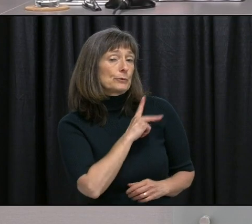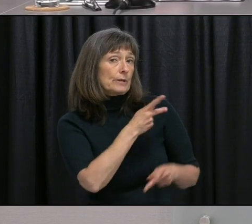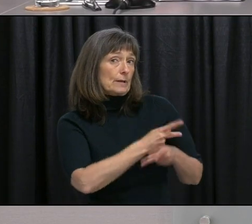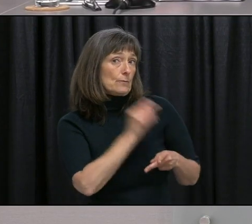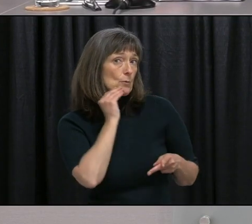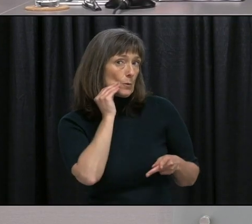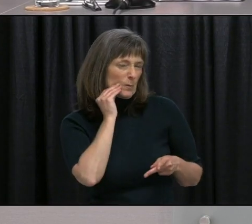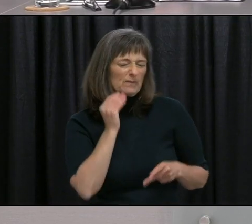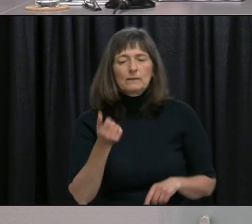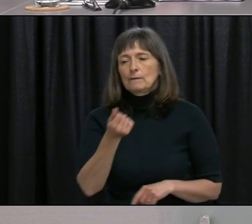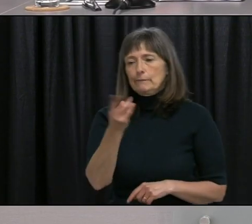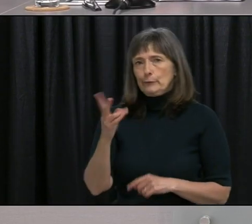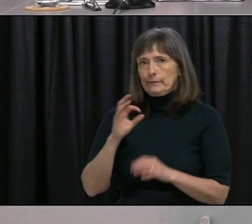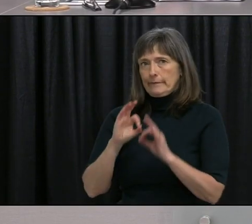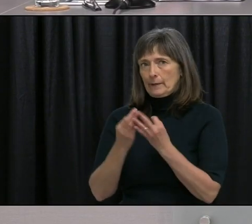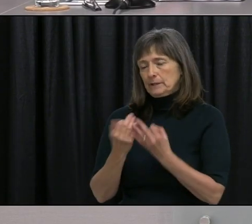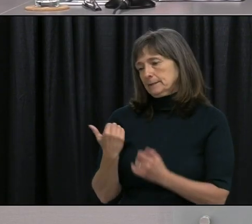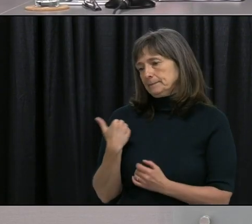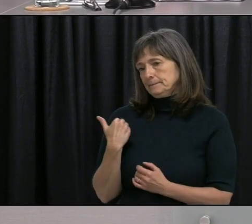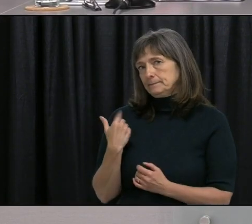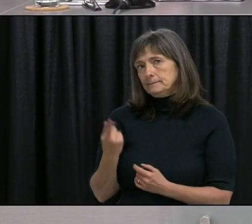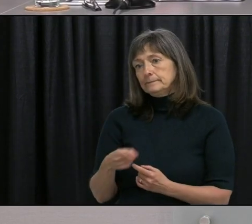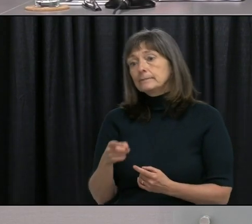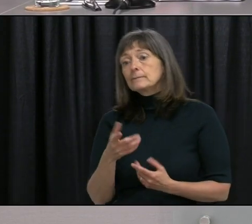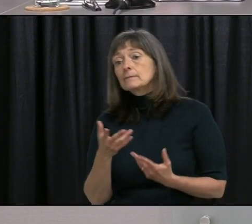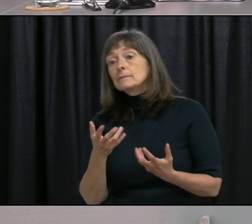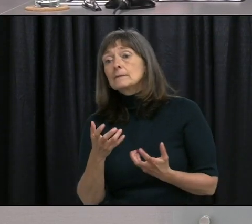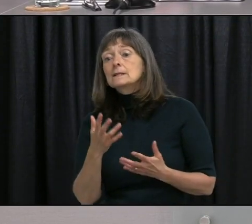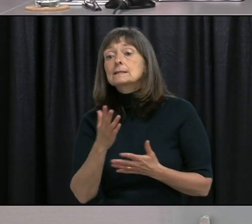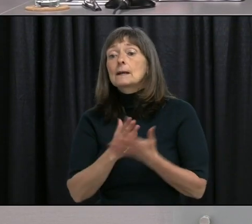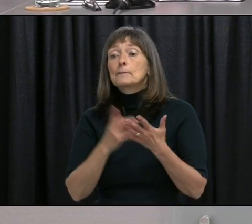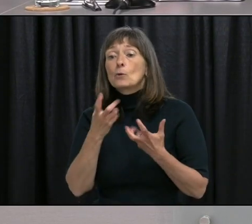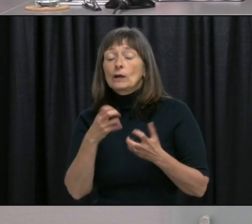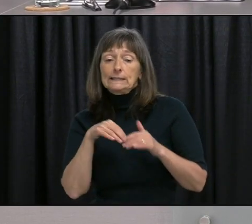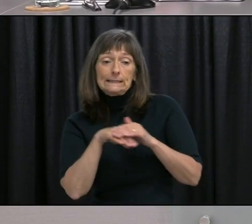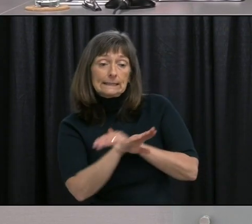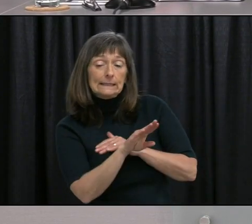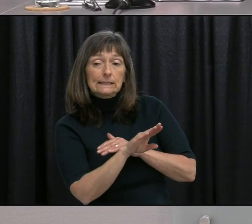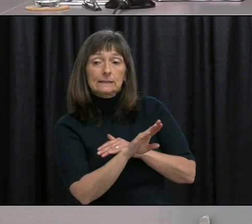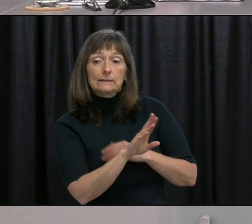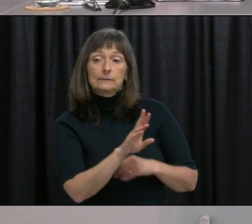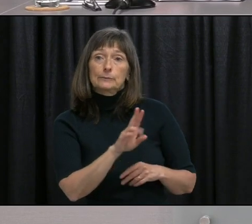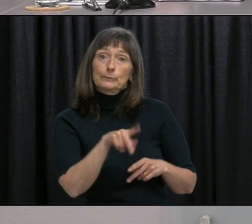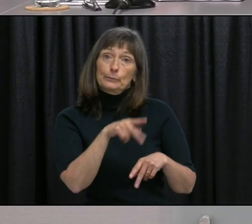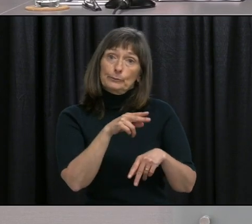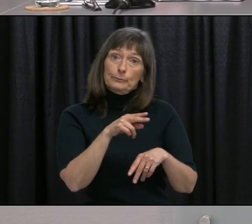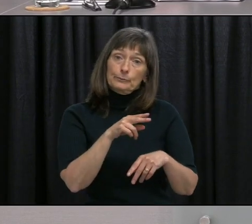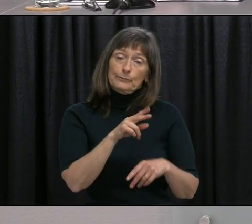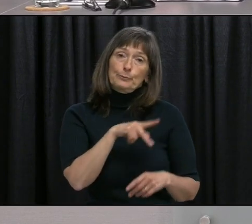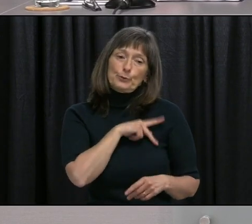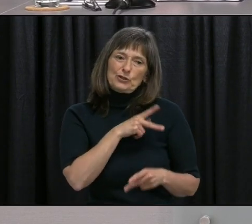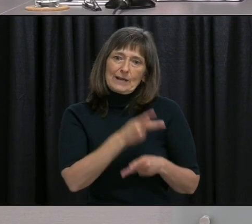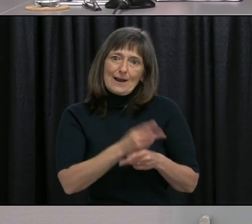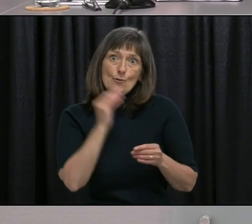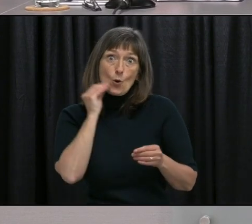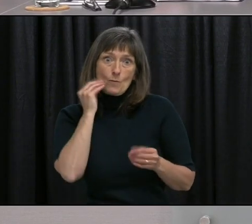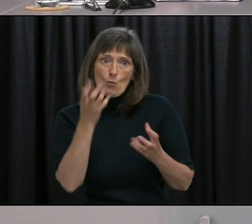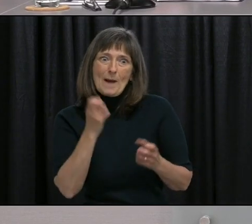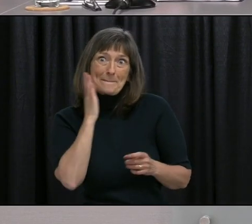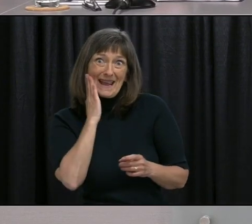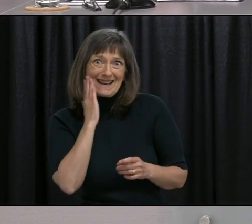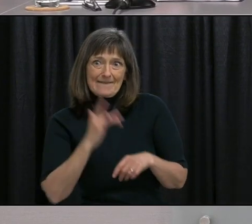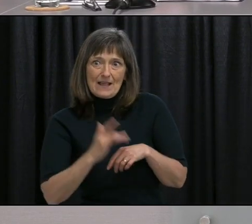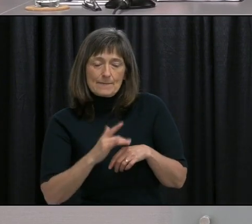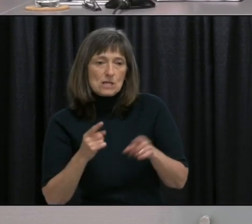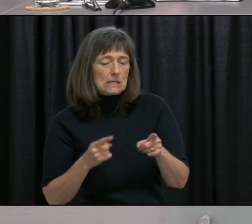family members who have loved ones who need to get into a personal care home. Their situation has deteriorated over the last few months. They've been told that